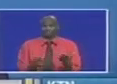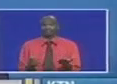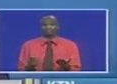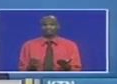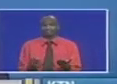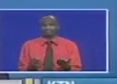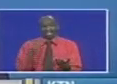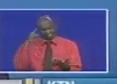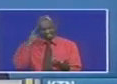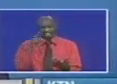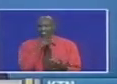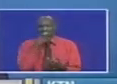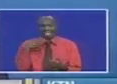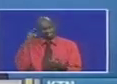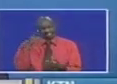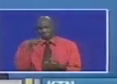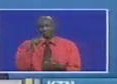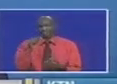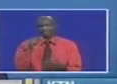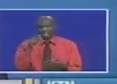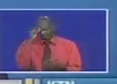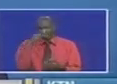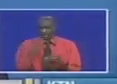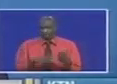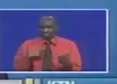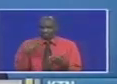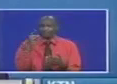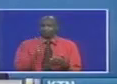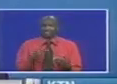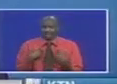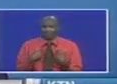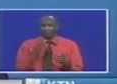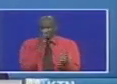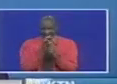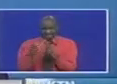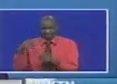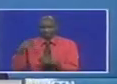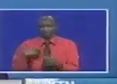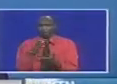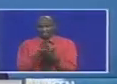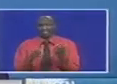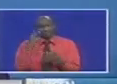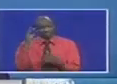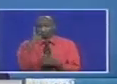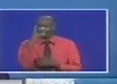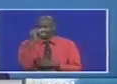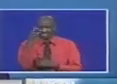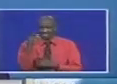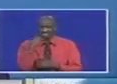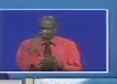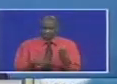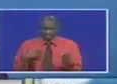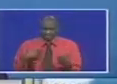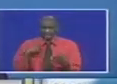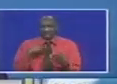the drive now, and the government has got an ending drought emergencies strategy, which is part of Vision 2030, which is in the